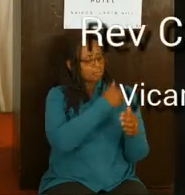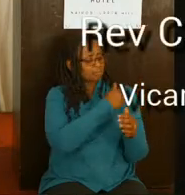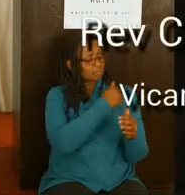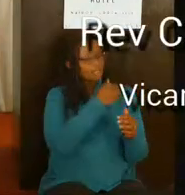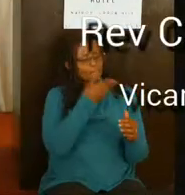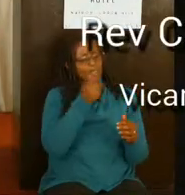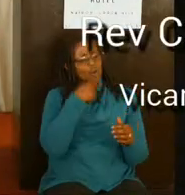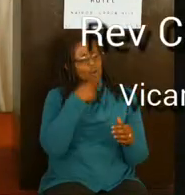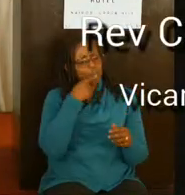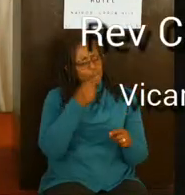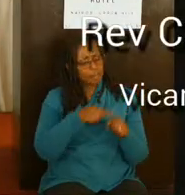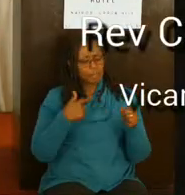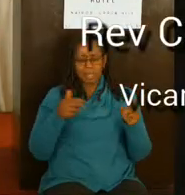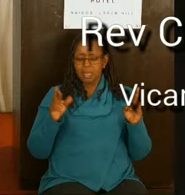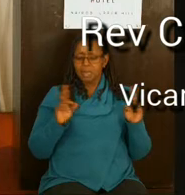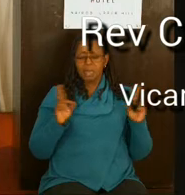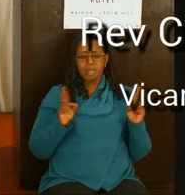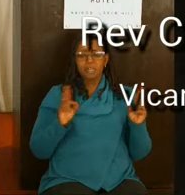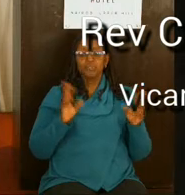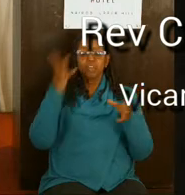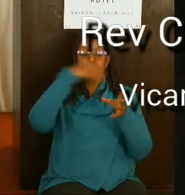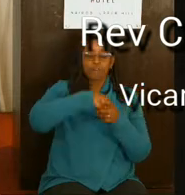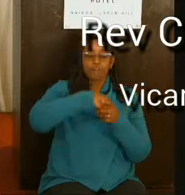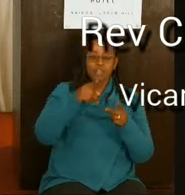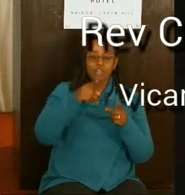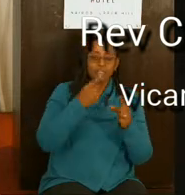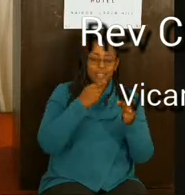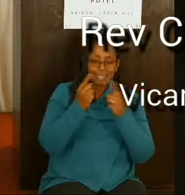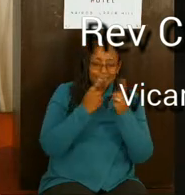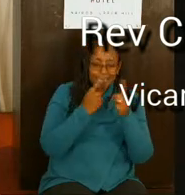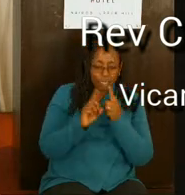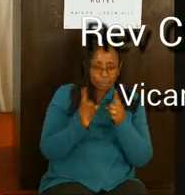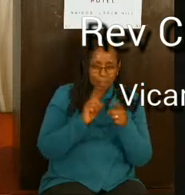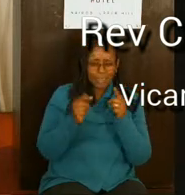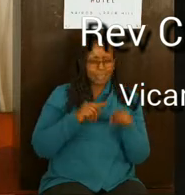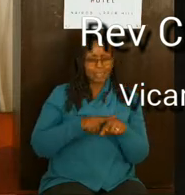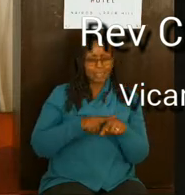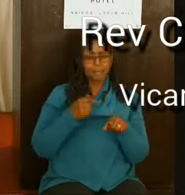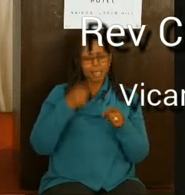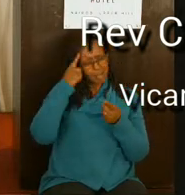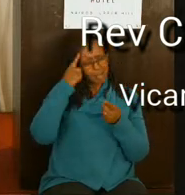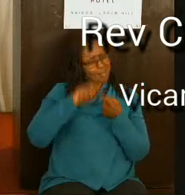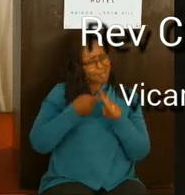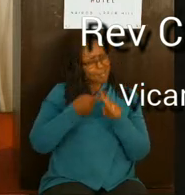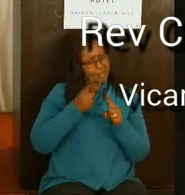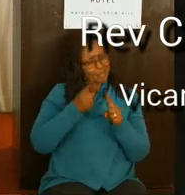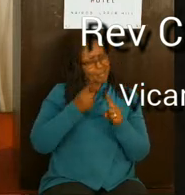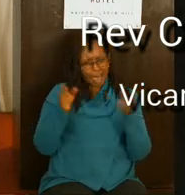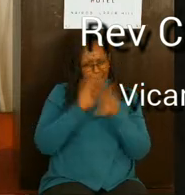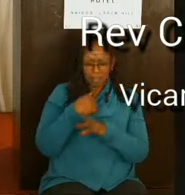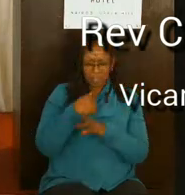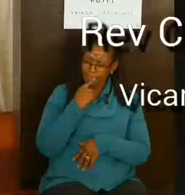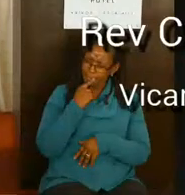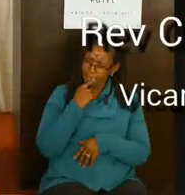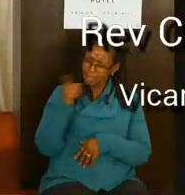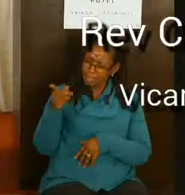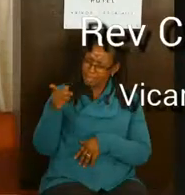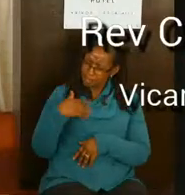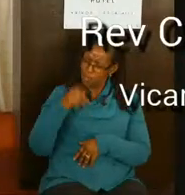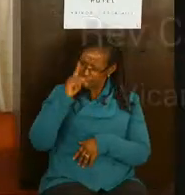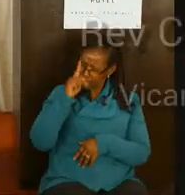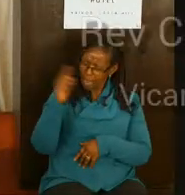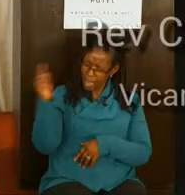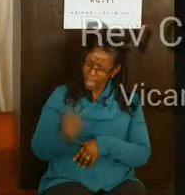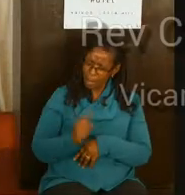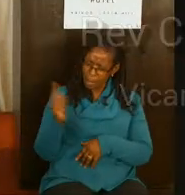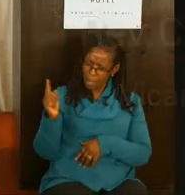I wasn't ready to wait into that conversation but then when I reflected at night I thought but they'll come on Sunday I know this